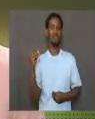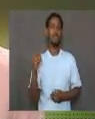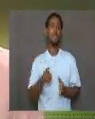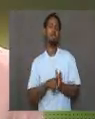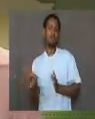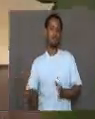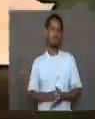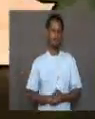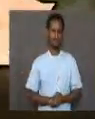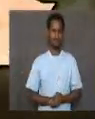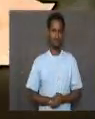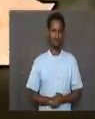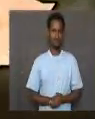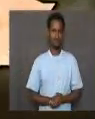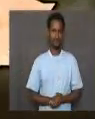immigration.